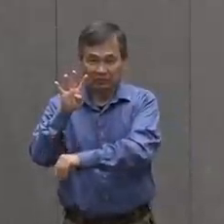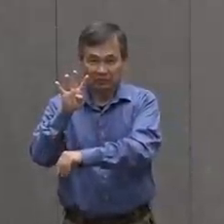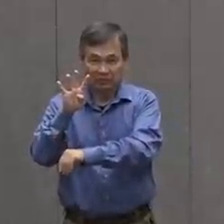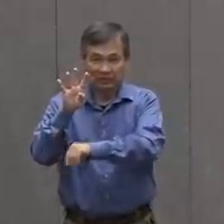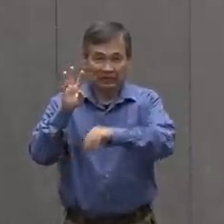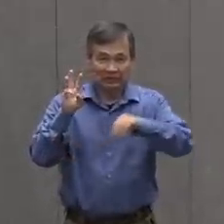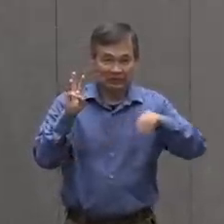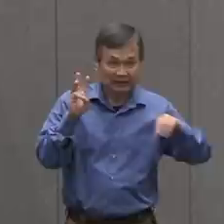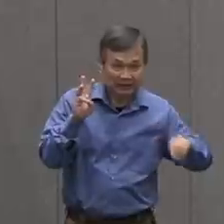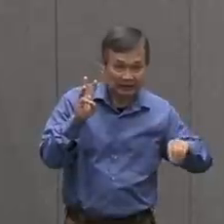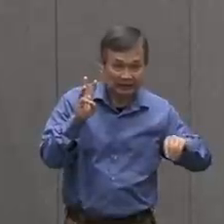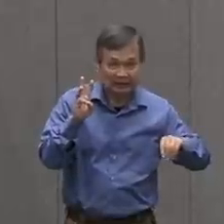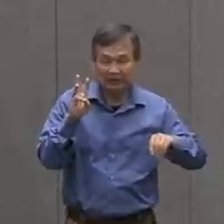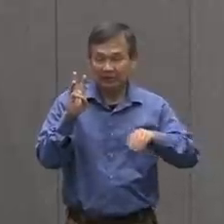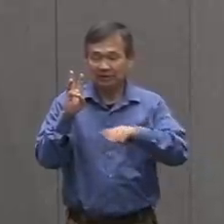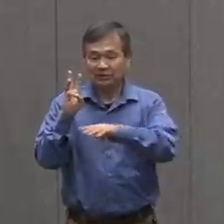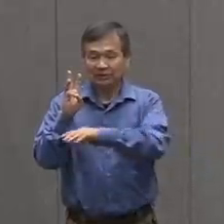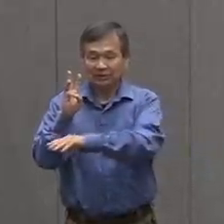six,